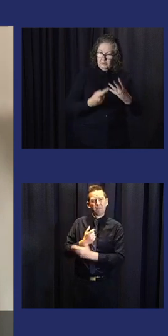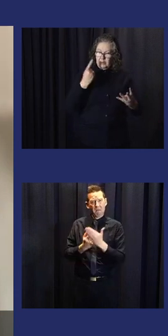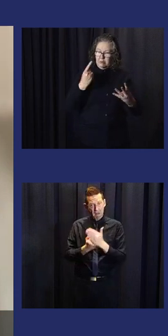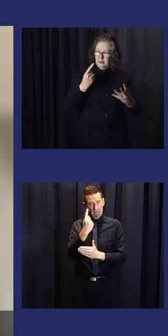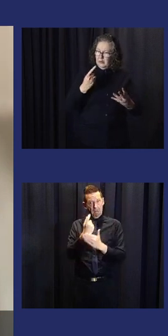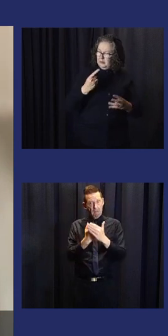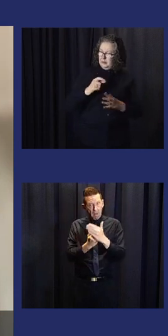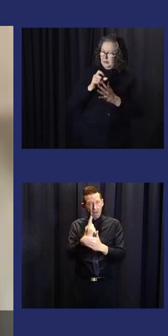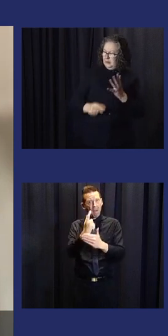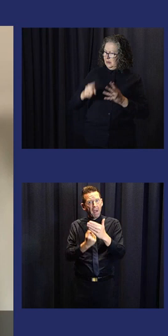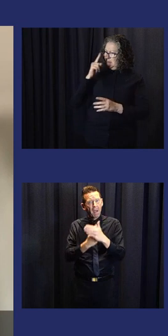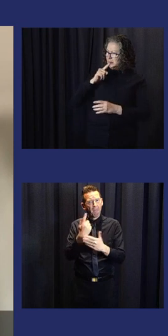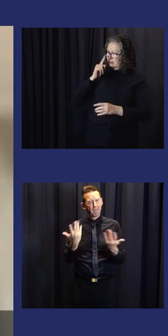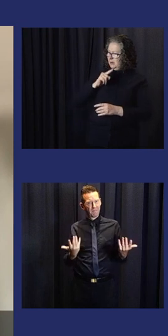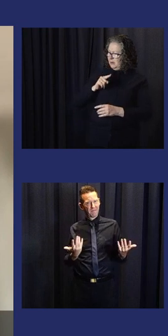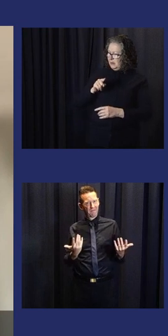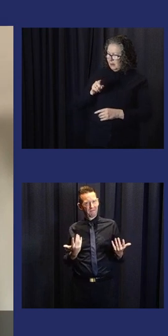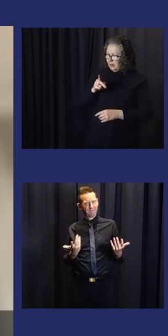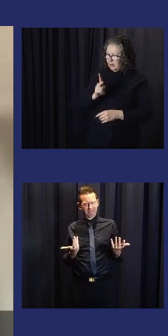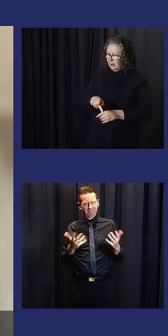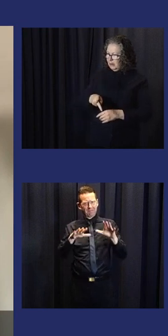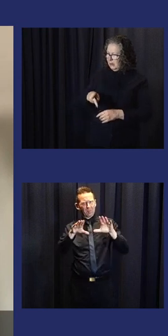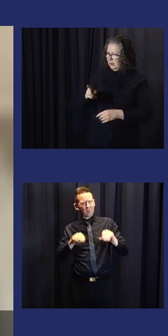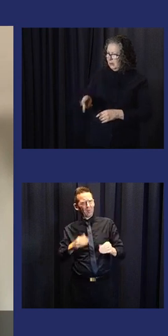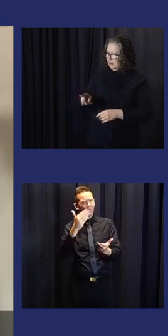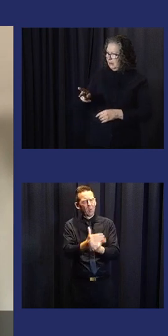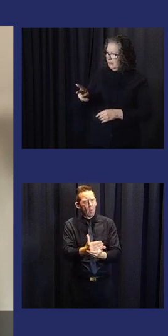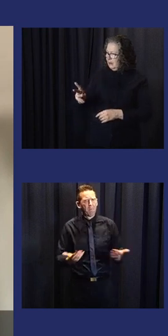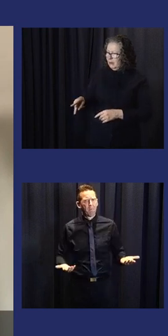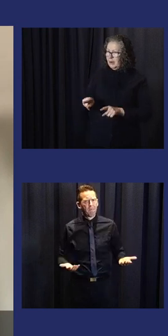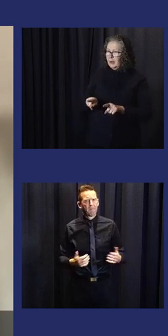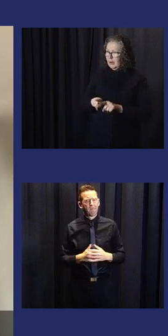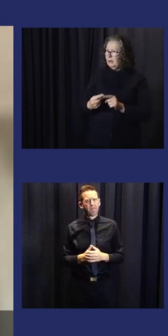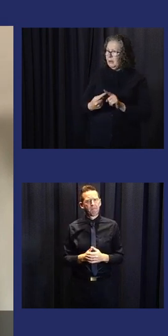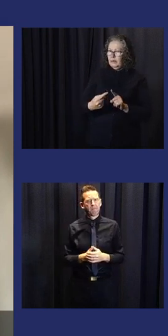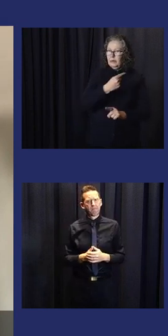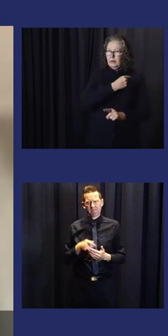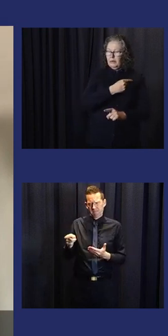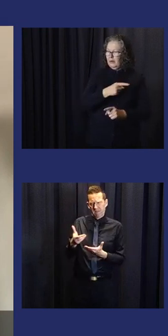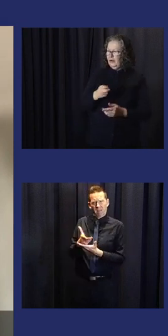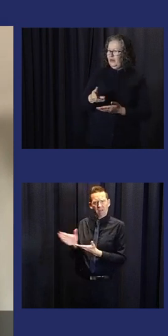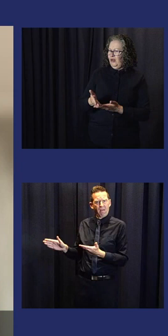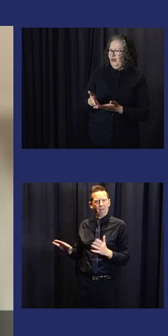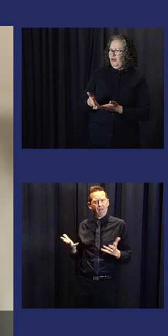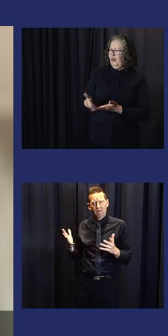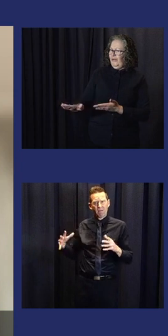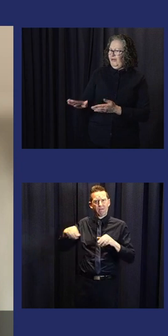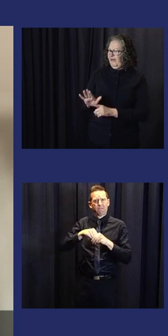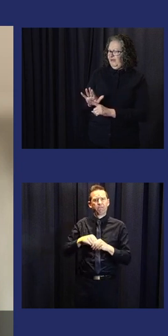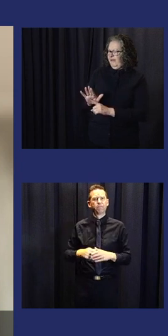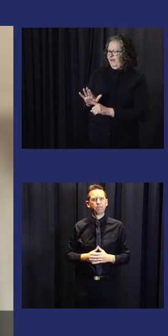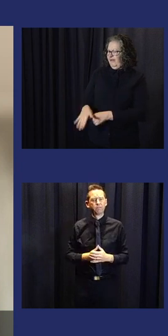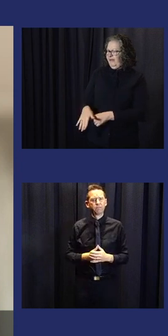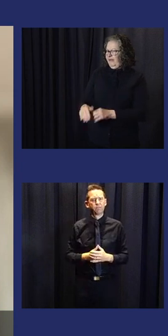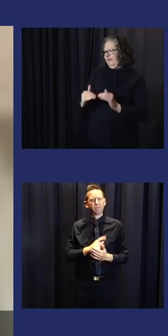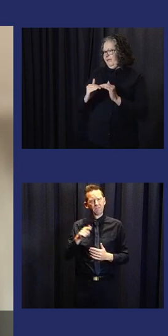disability is repeatedly the same, that they are excluded in the